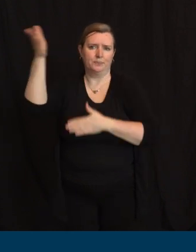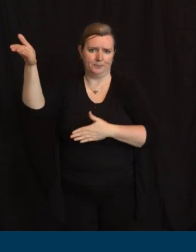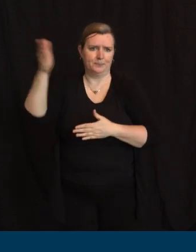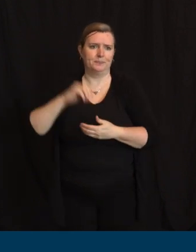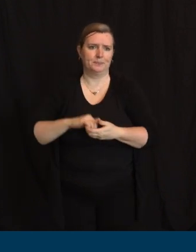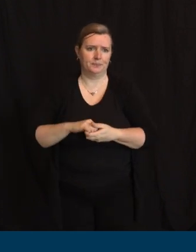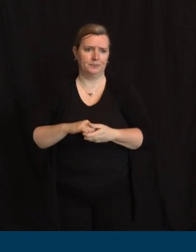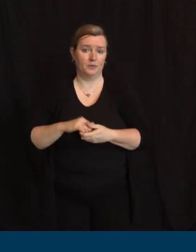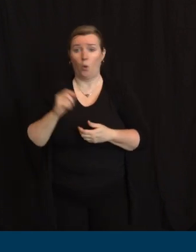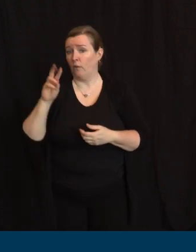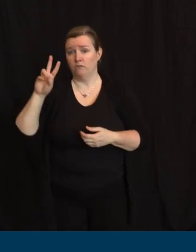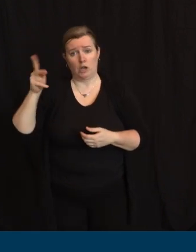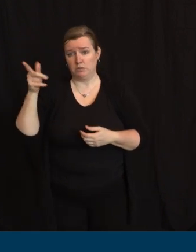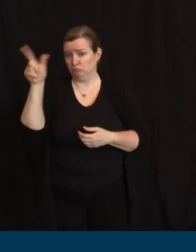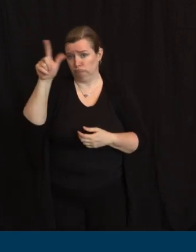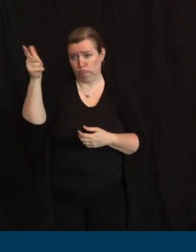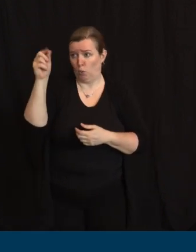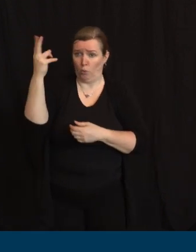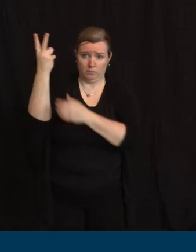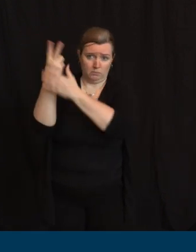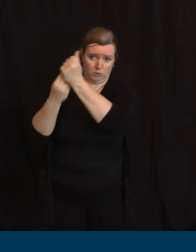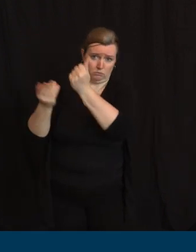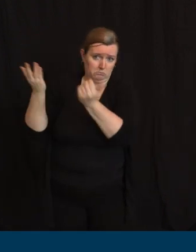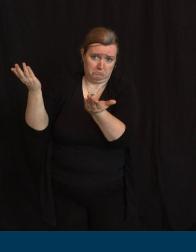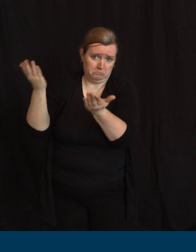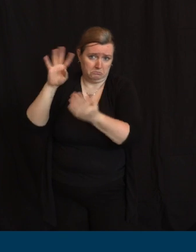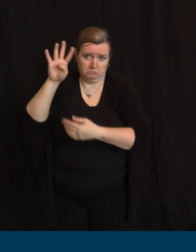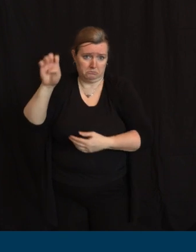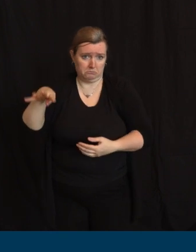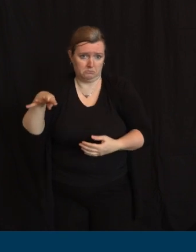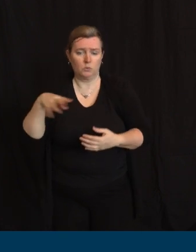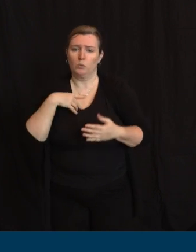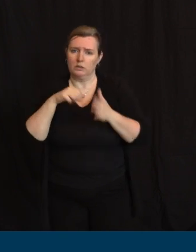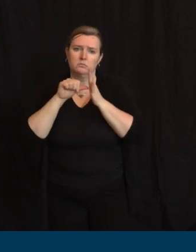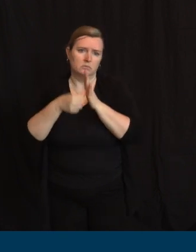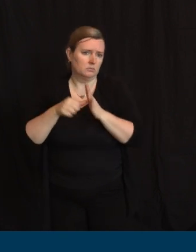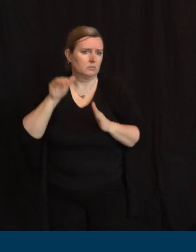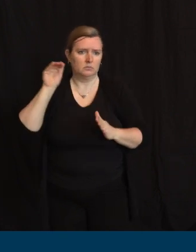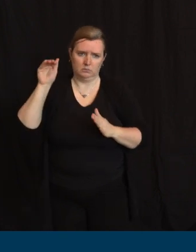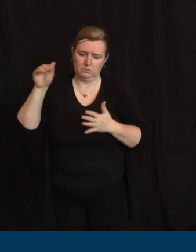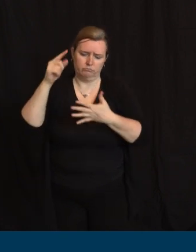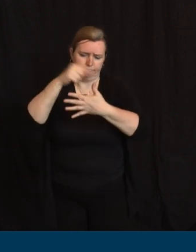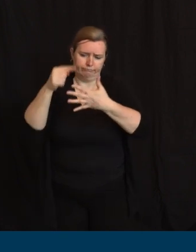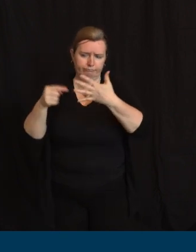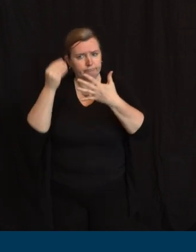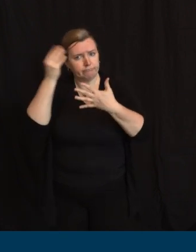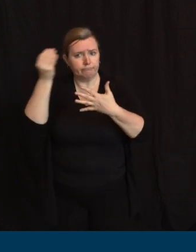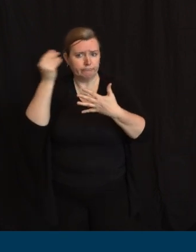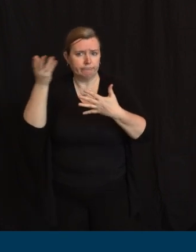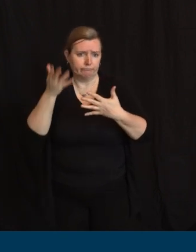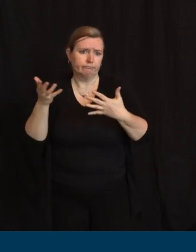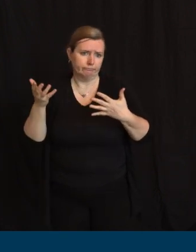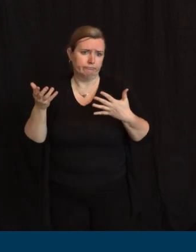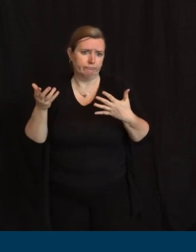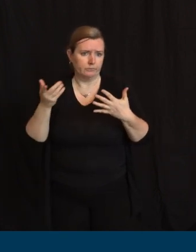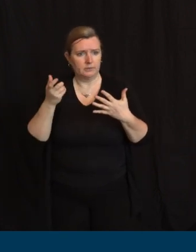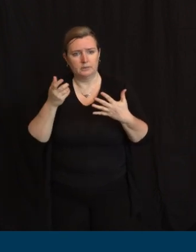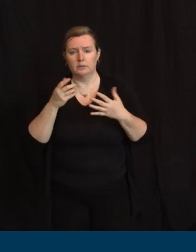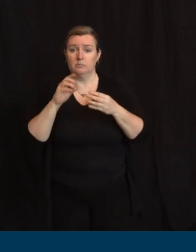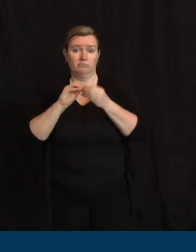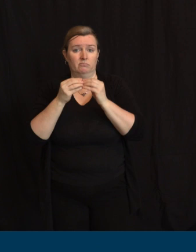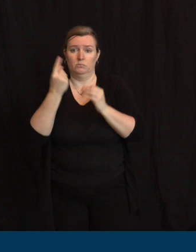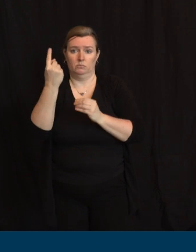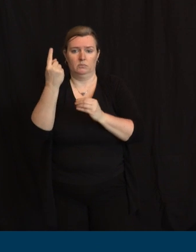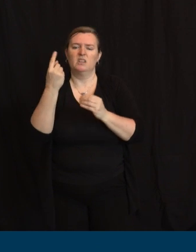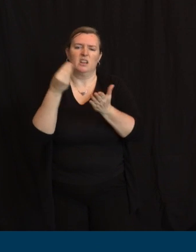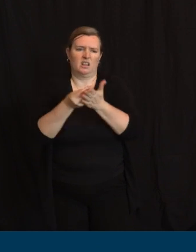I've made today, which is number one, on the financial side, we need direct financial cash assistance from the federal